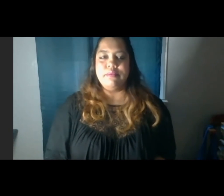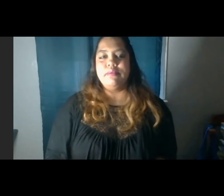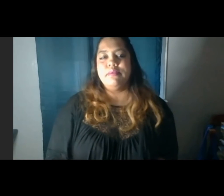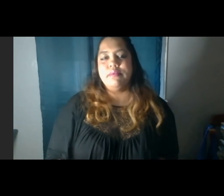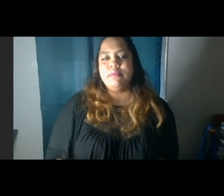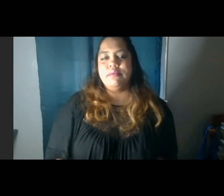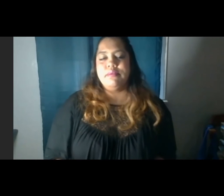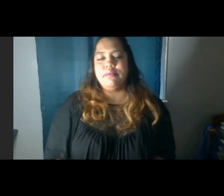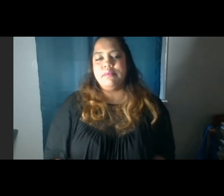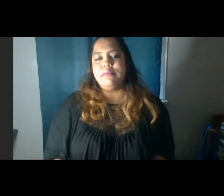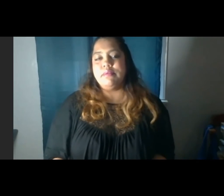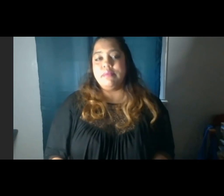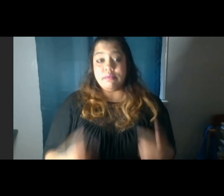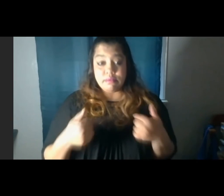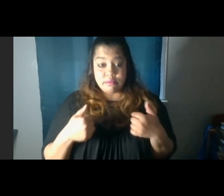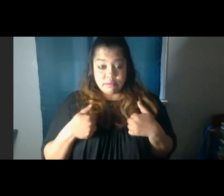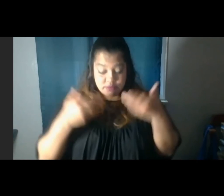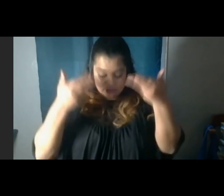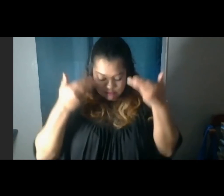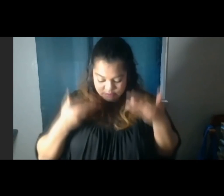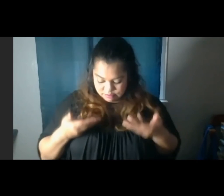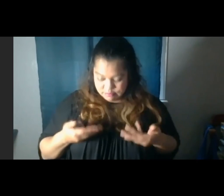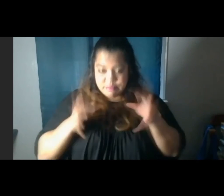Oh, I am enough.